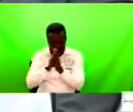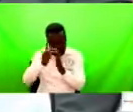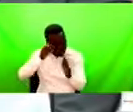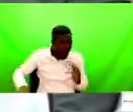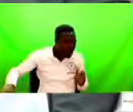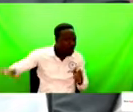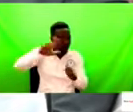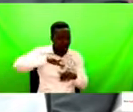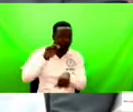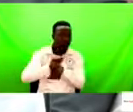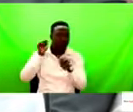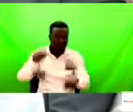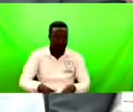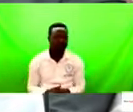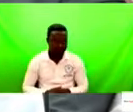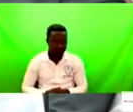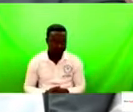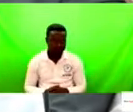work.